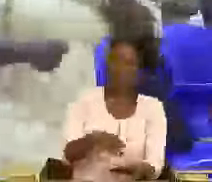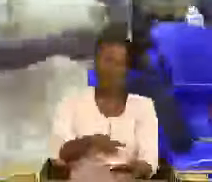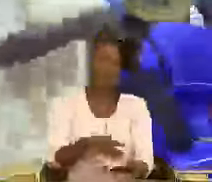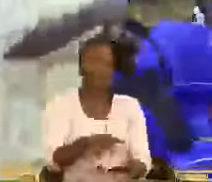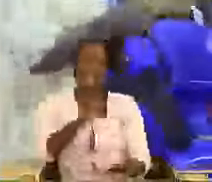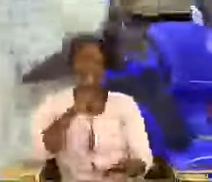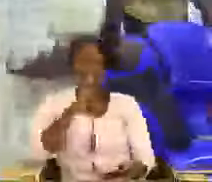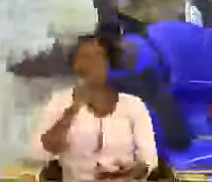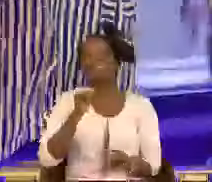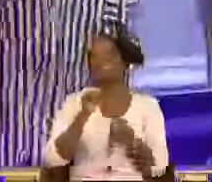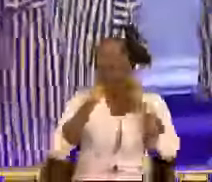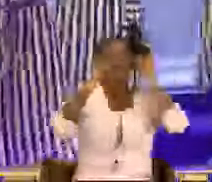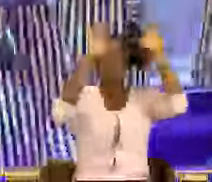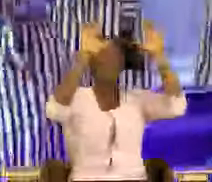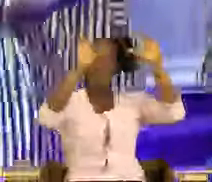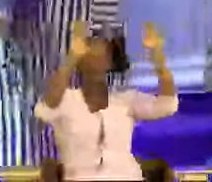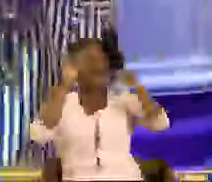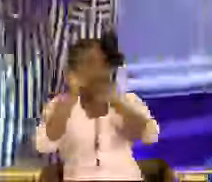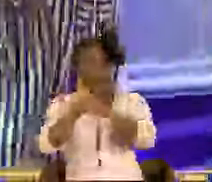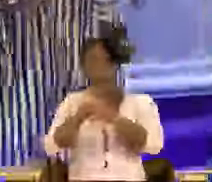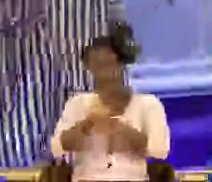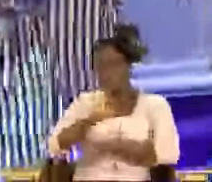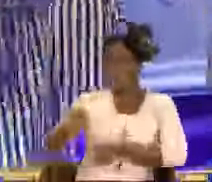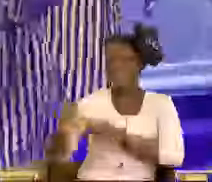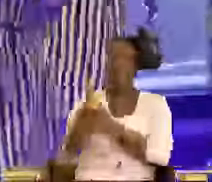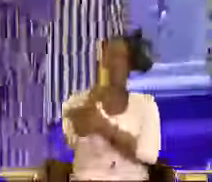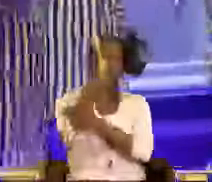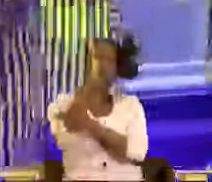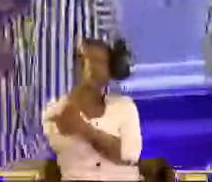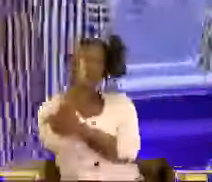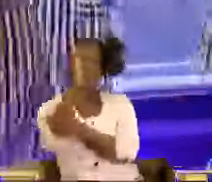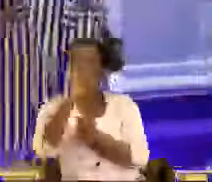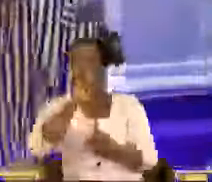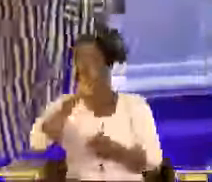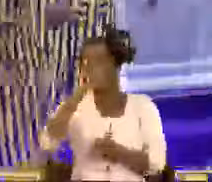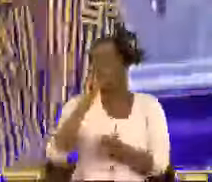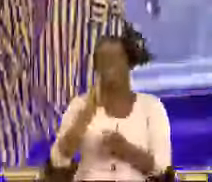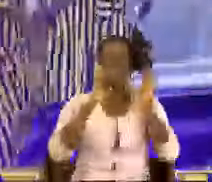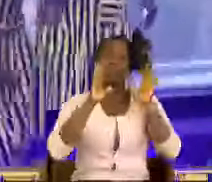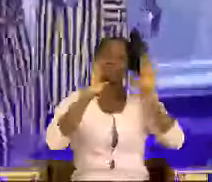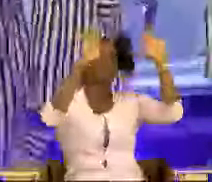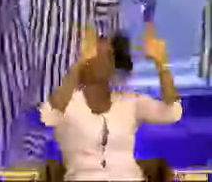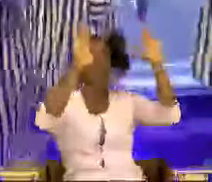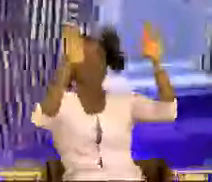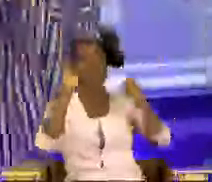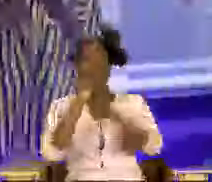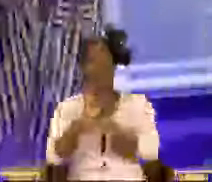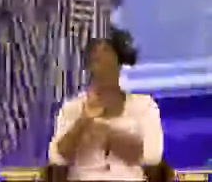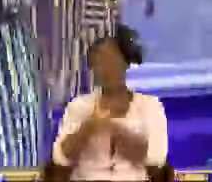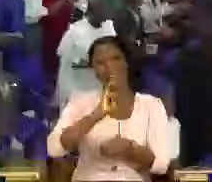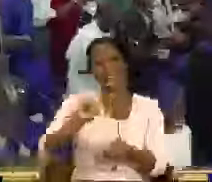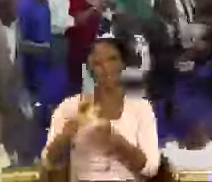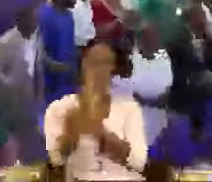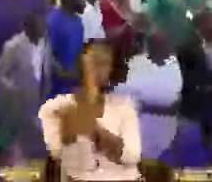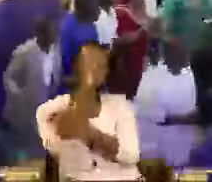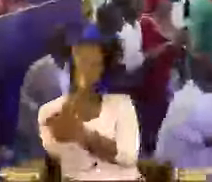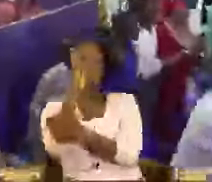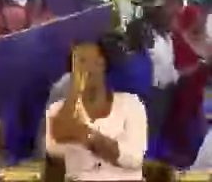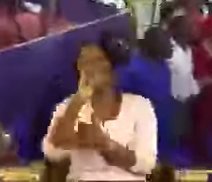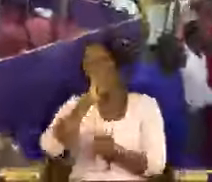miracle working God a work God it's a miracle working God A Mir